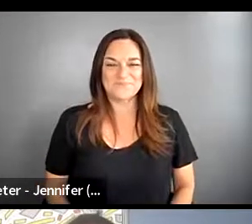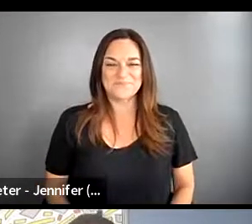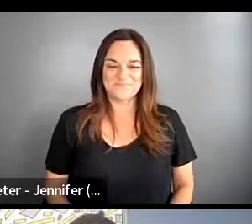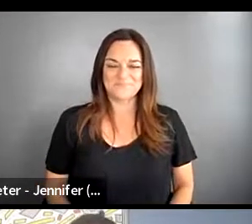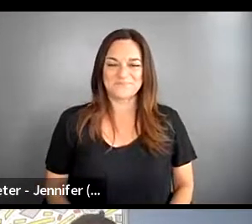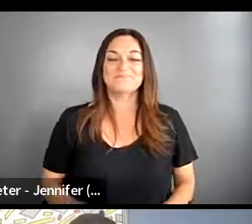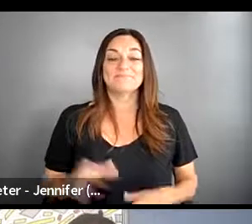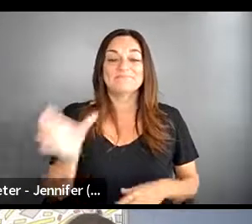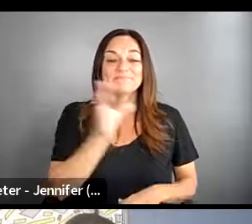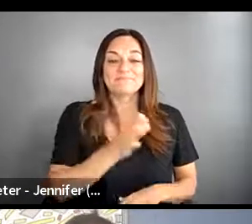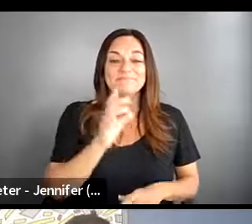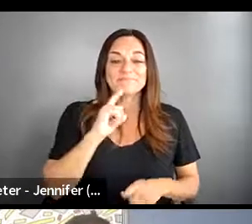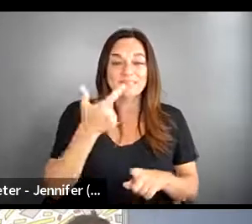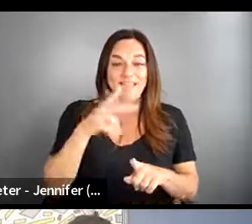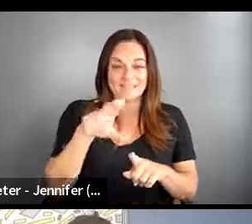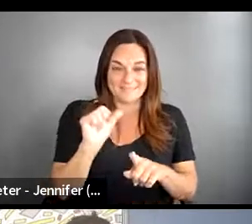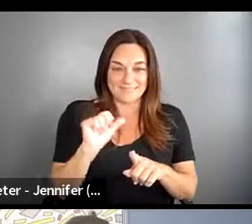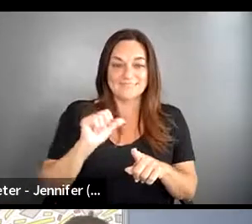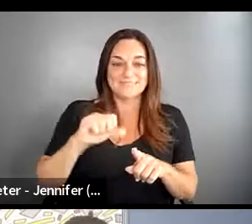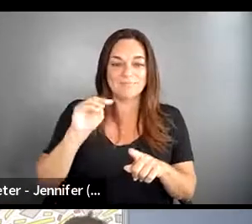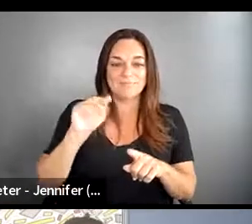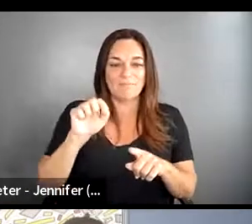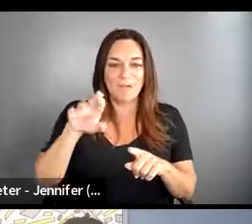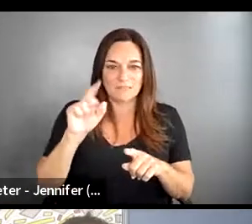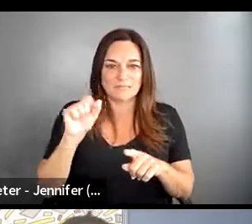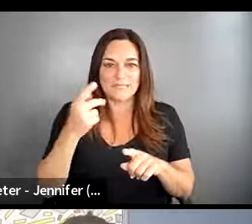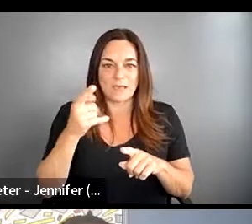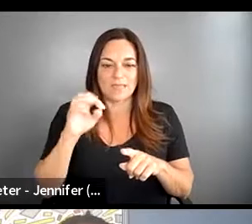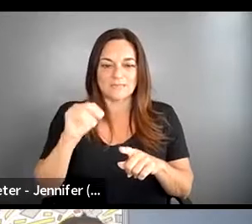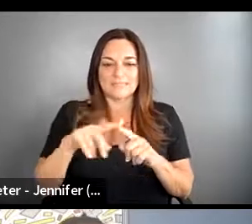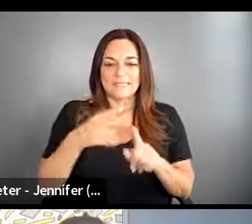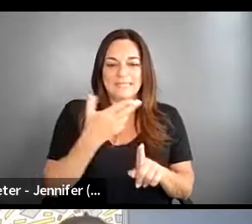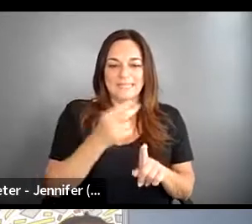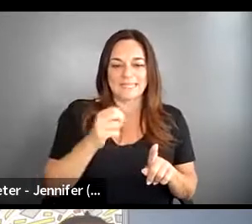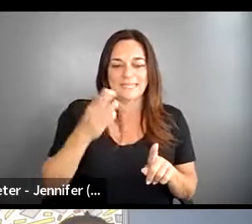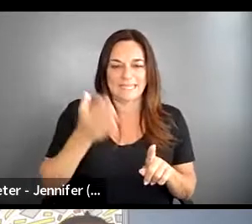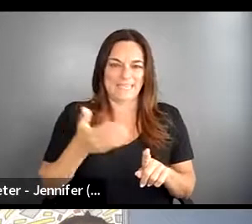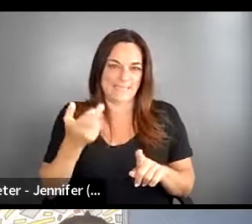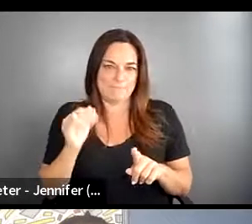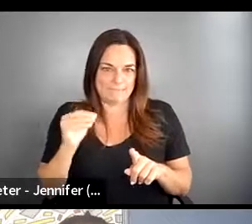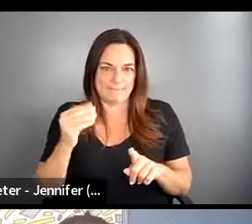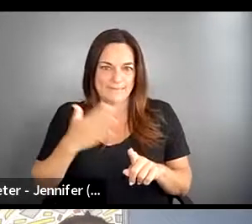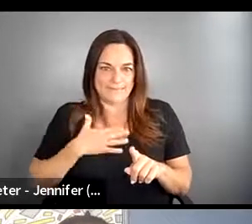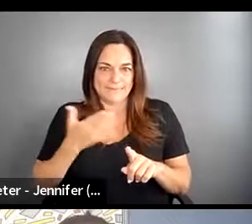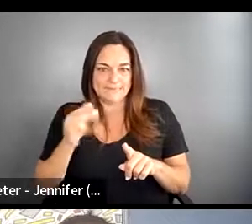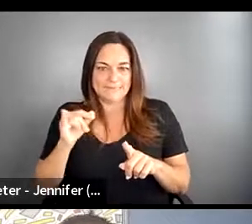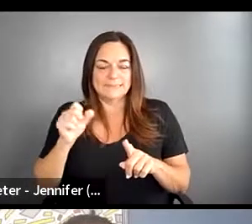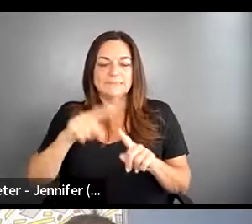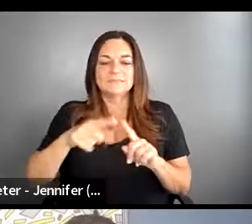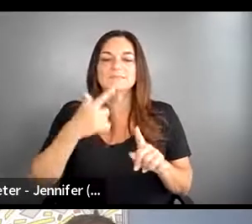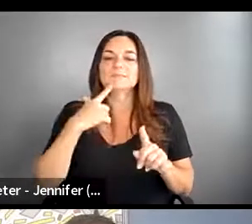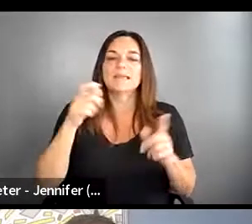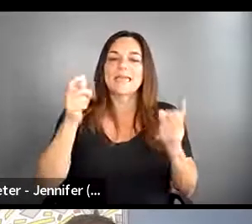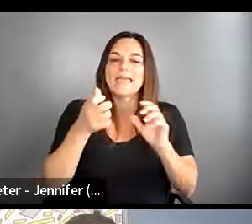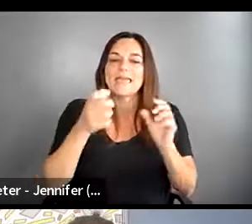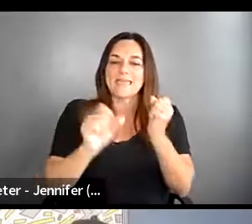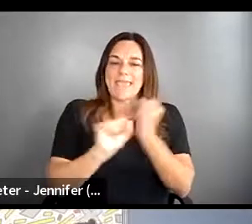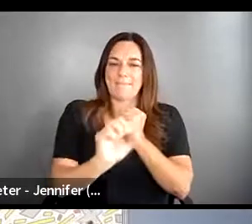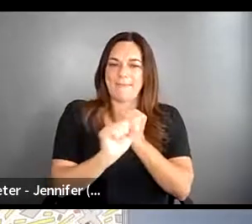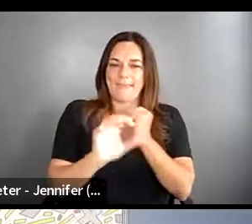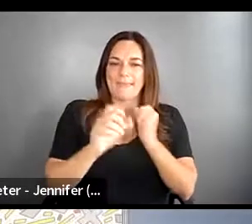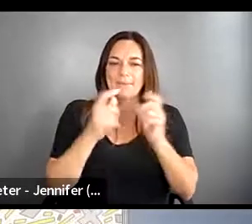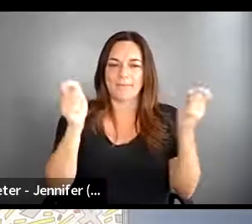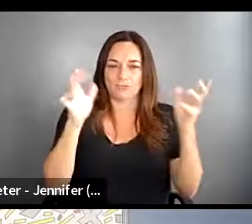Hey there, everyone. My name is Gus Marks Hamilton, he, him, his. I'm the campaign manager with the ACLU of Connecticut Smart Justice